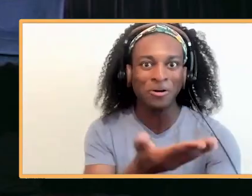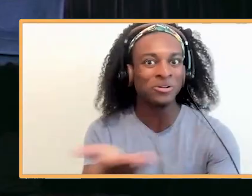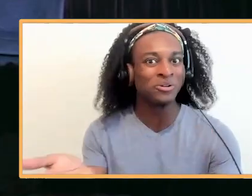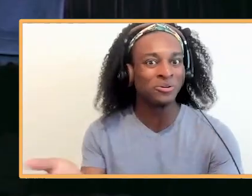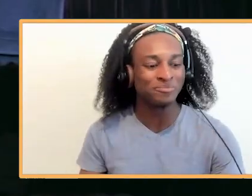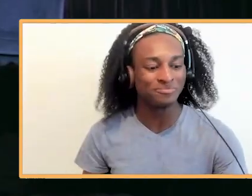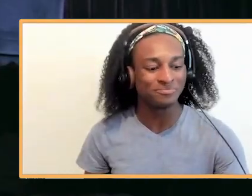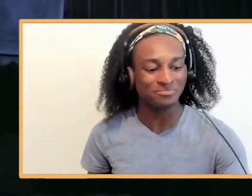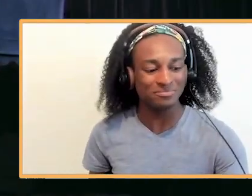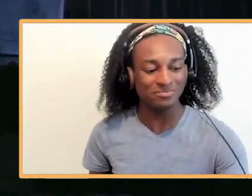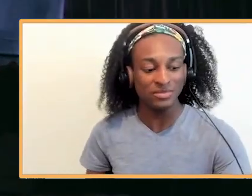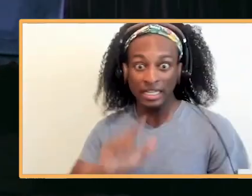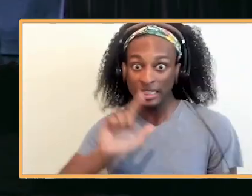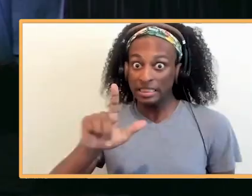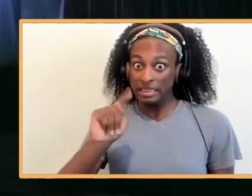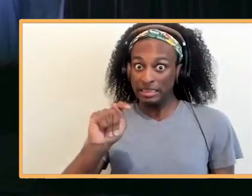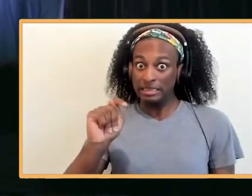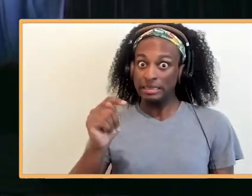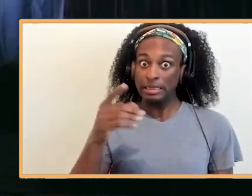Leadership tomorrow in the house? What?